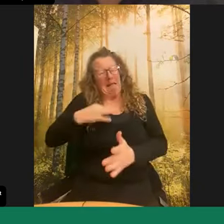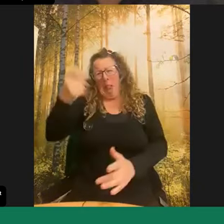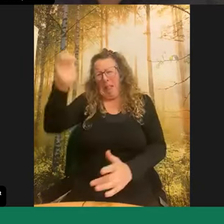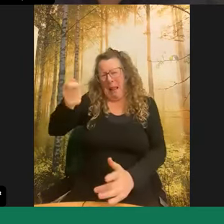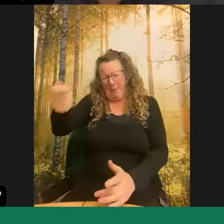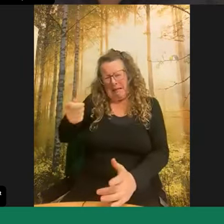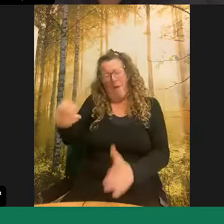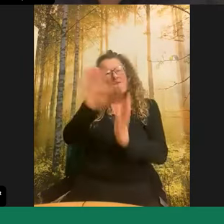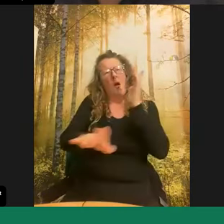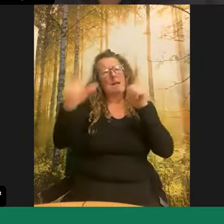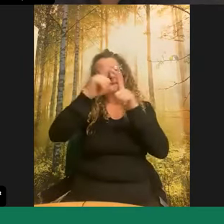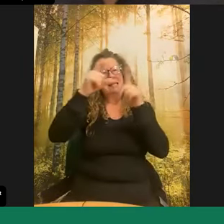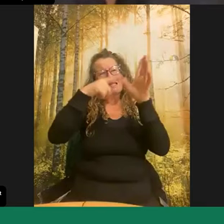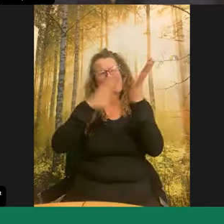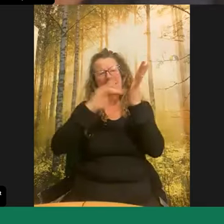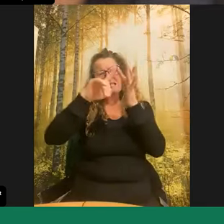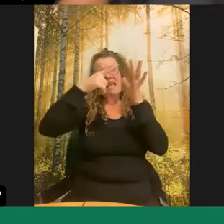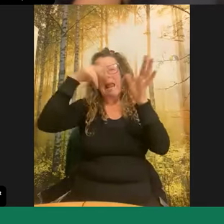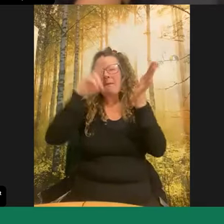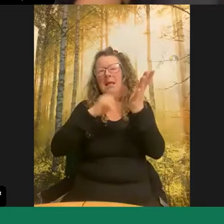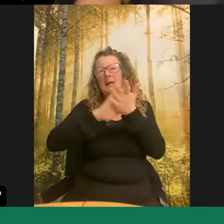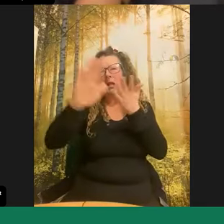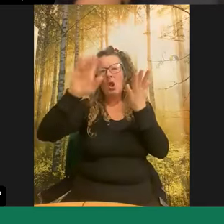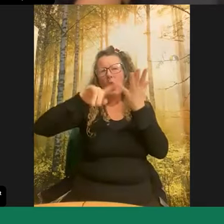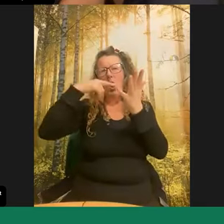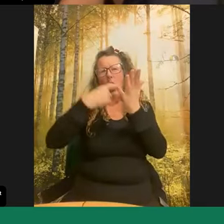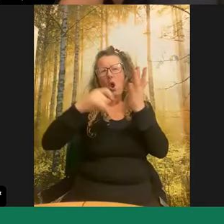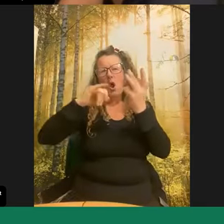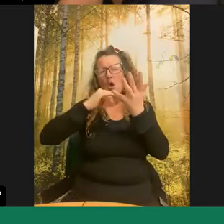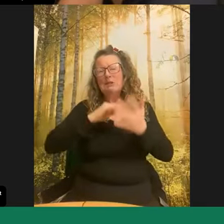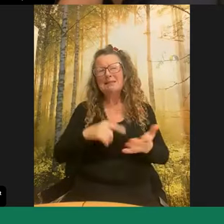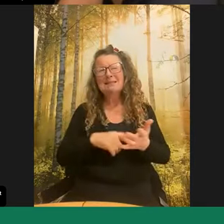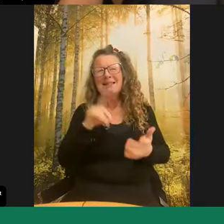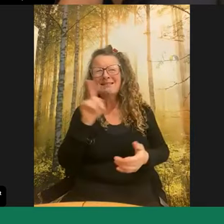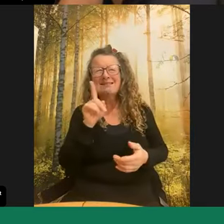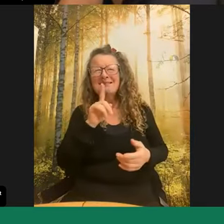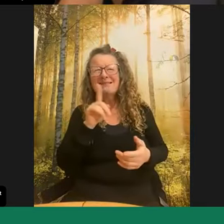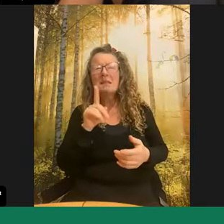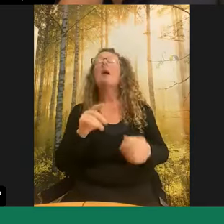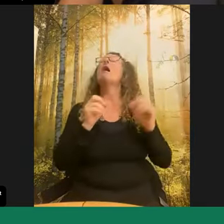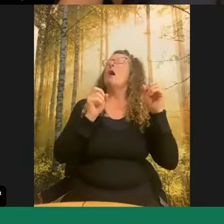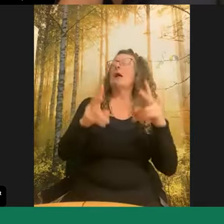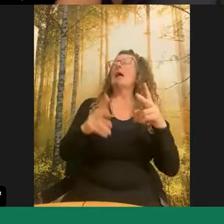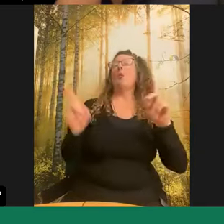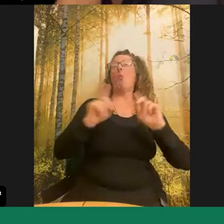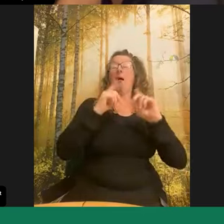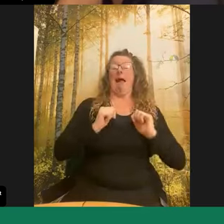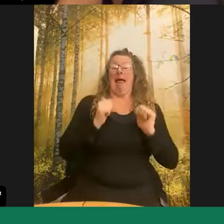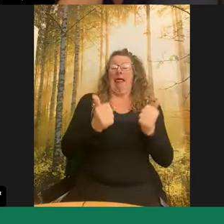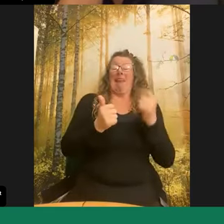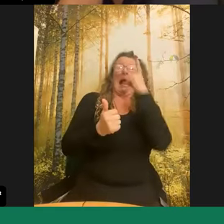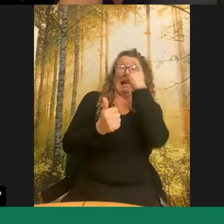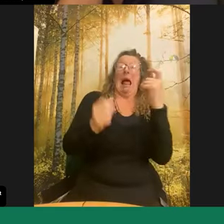Okay, so to take those two as two parts. So the first part is what health can be. I have a